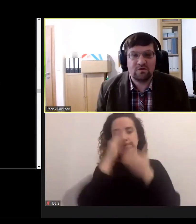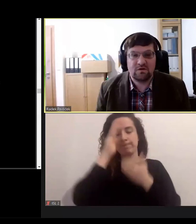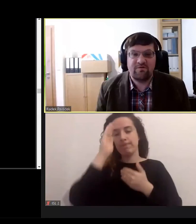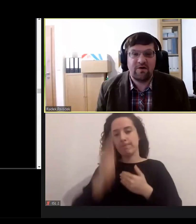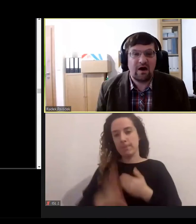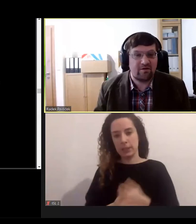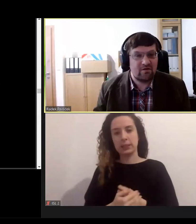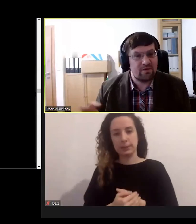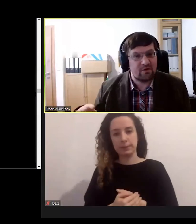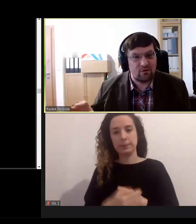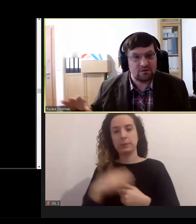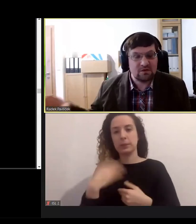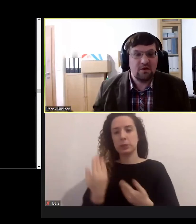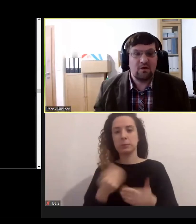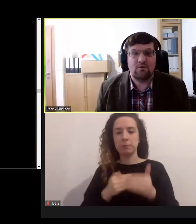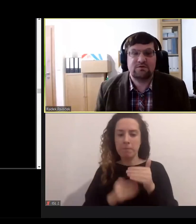also